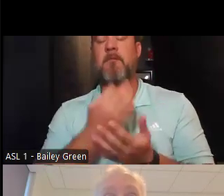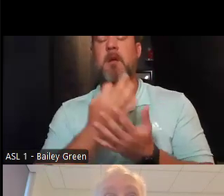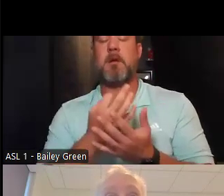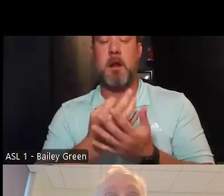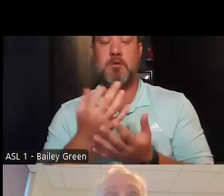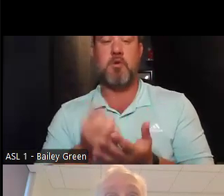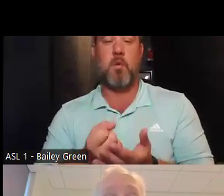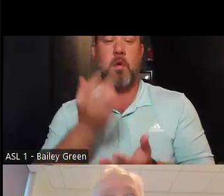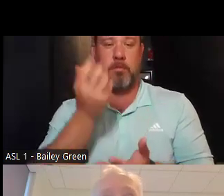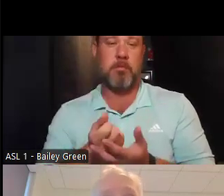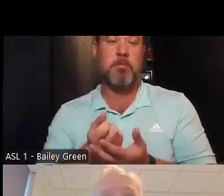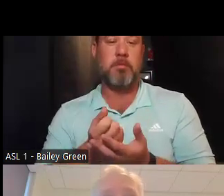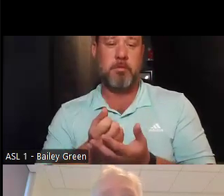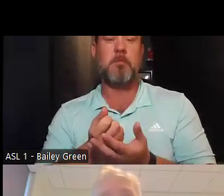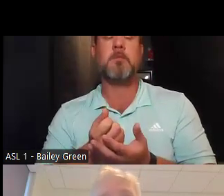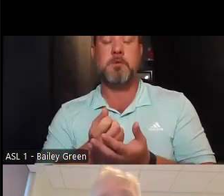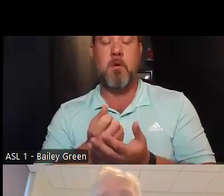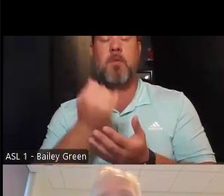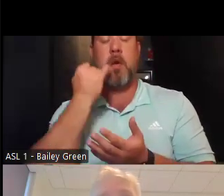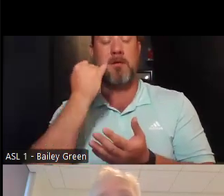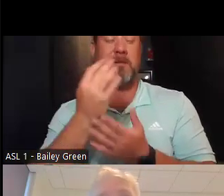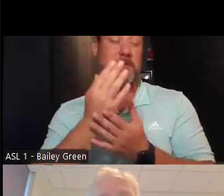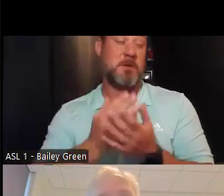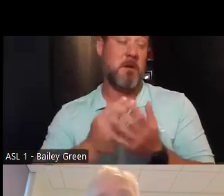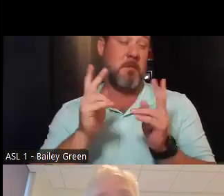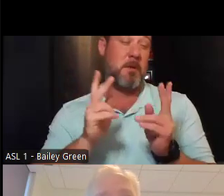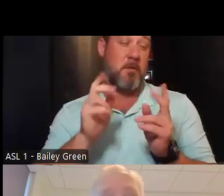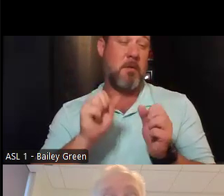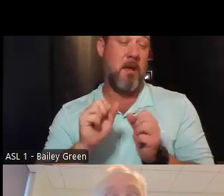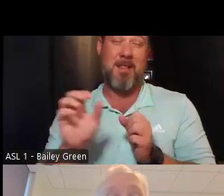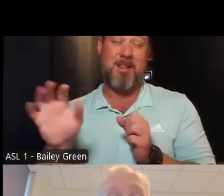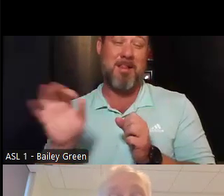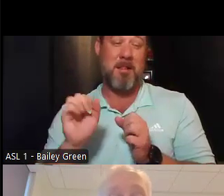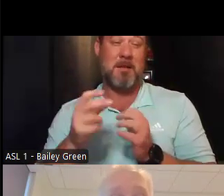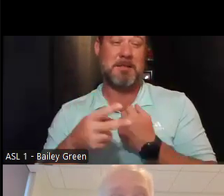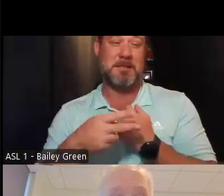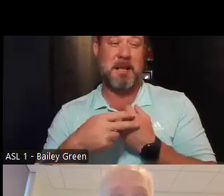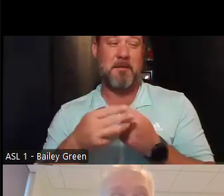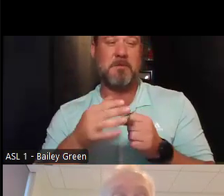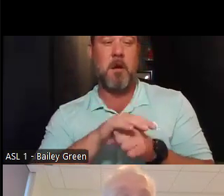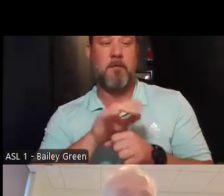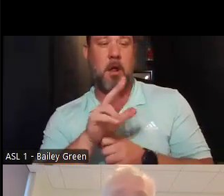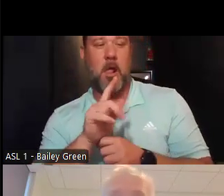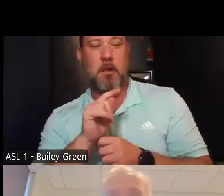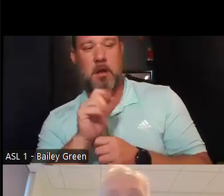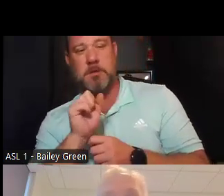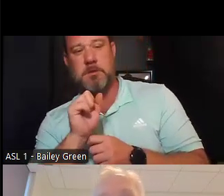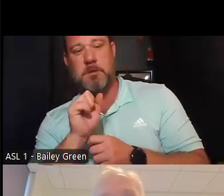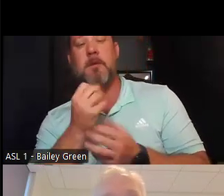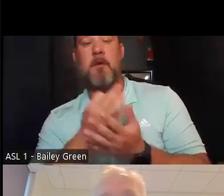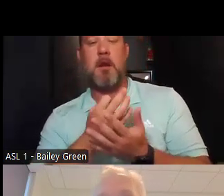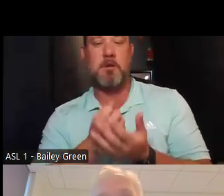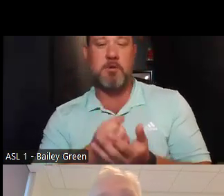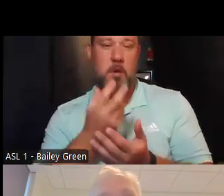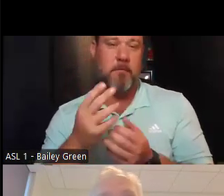wealth. So the idea is that some people can dip into their savings to cover their LTSS. And financial wealth includes